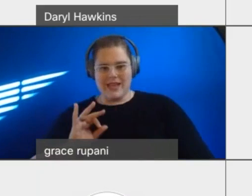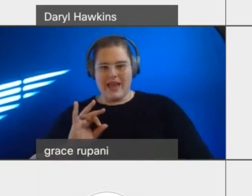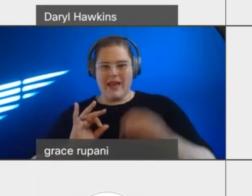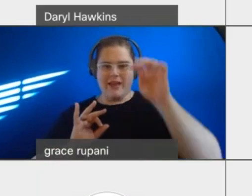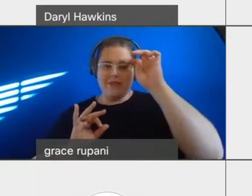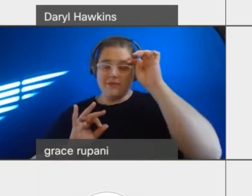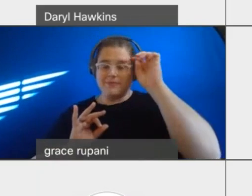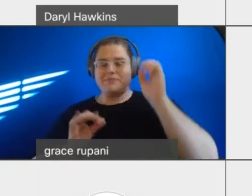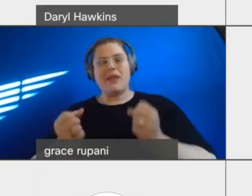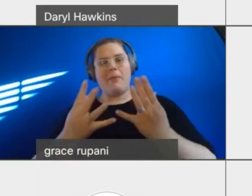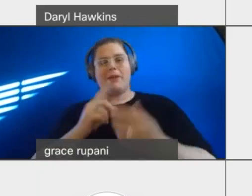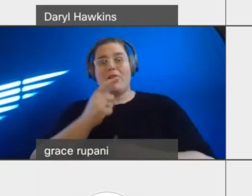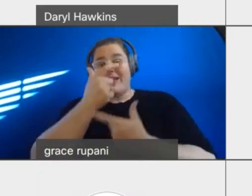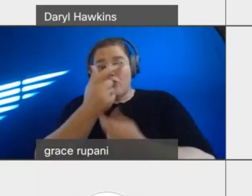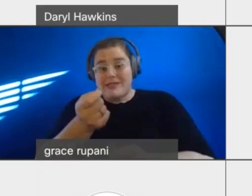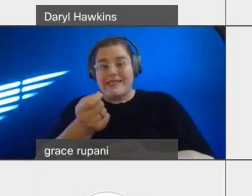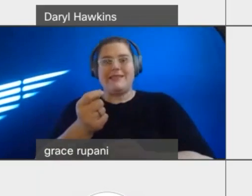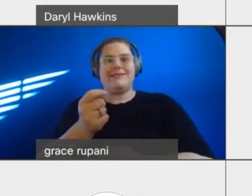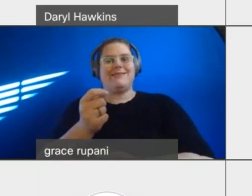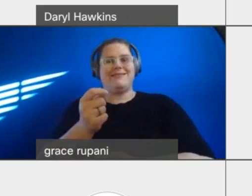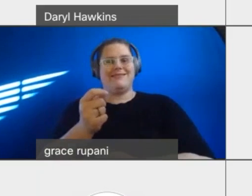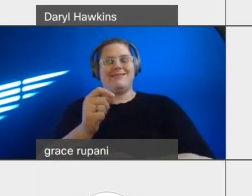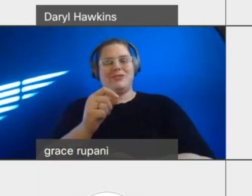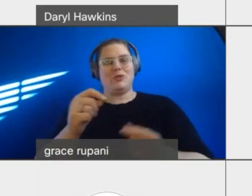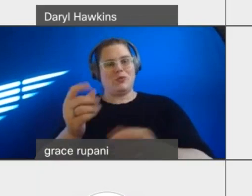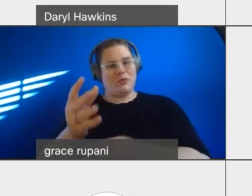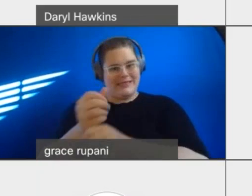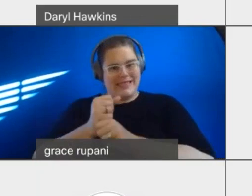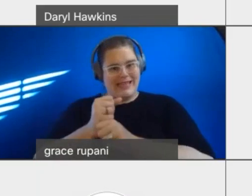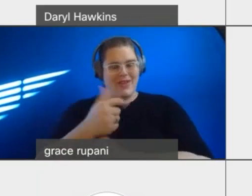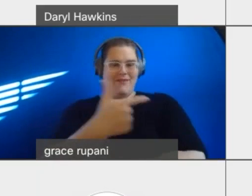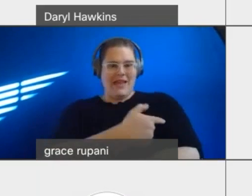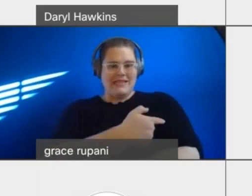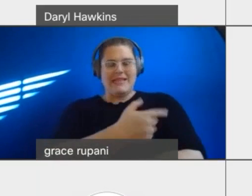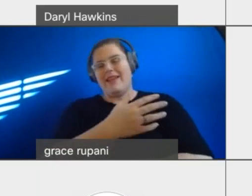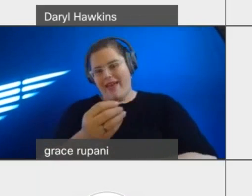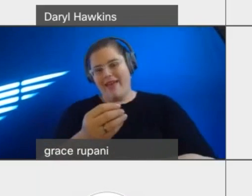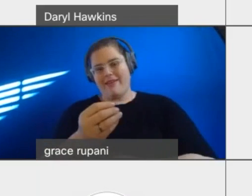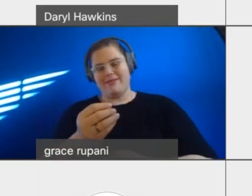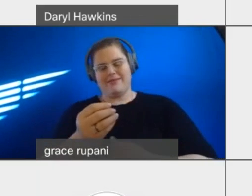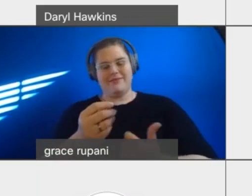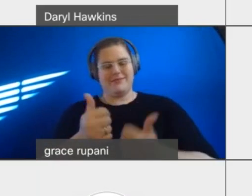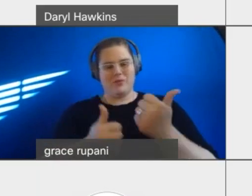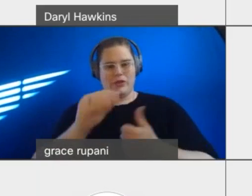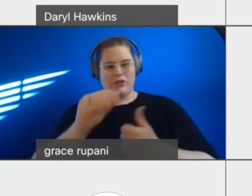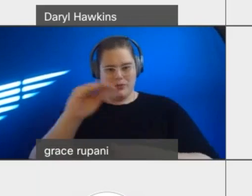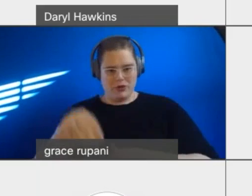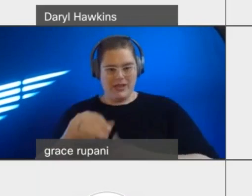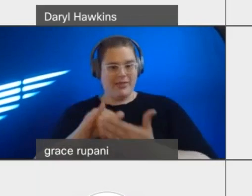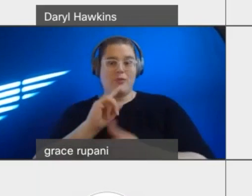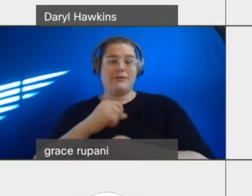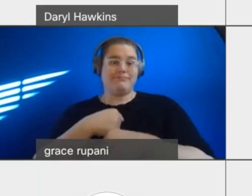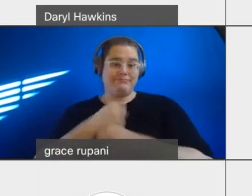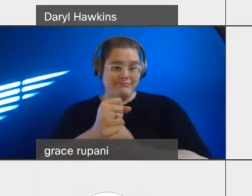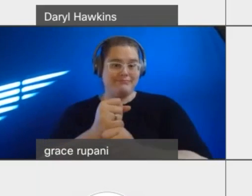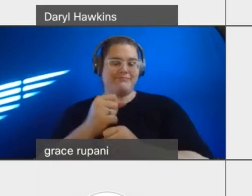interested in being vaccinated, and the extent to which that does begin to create an issue of